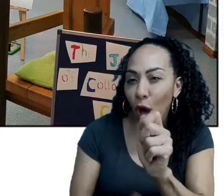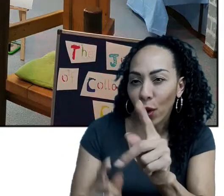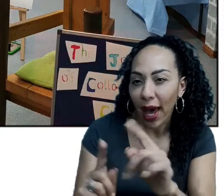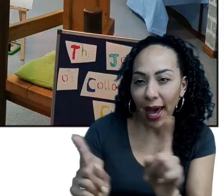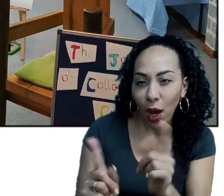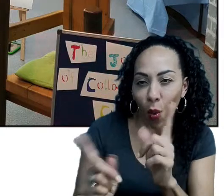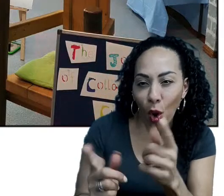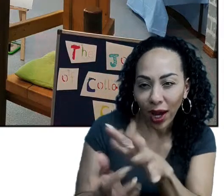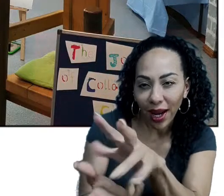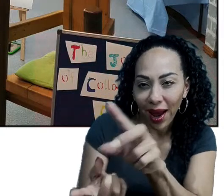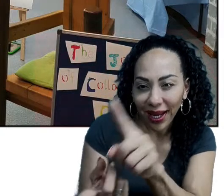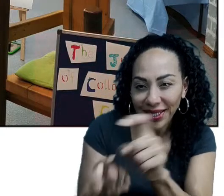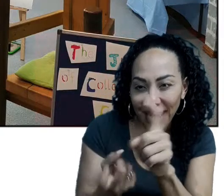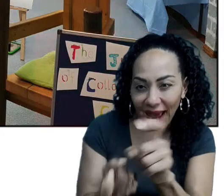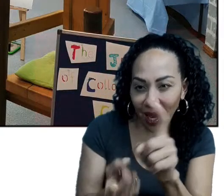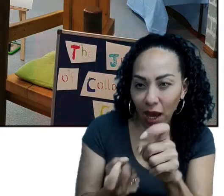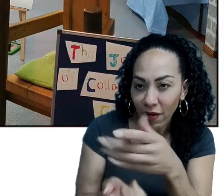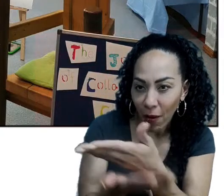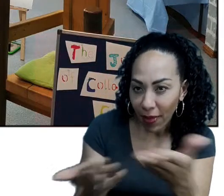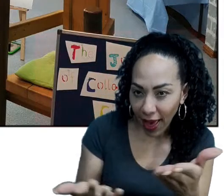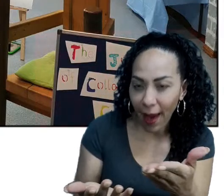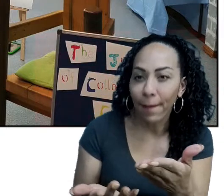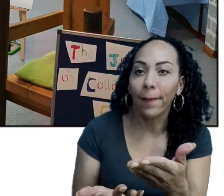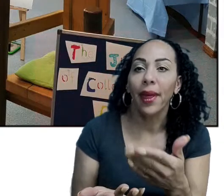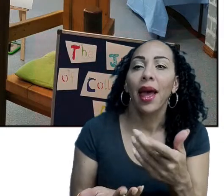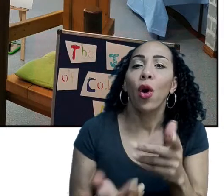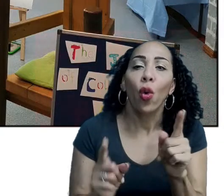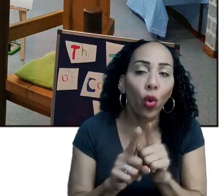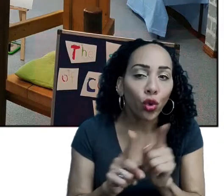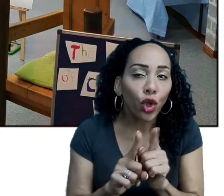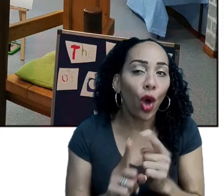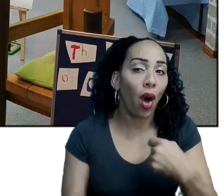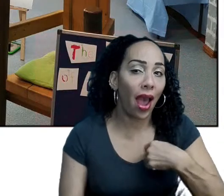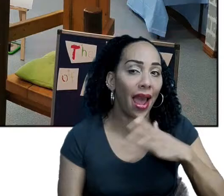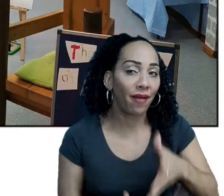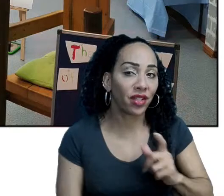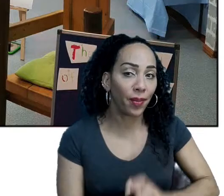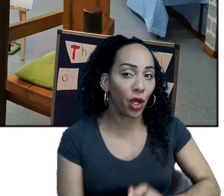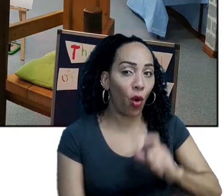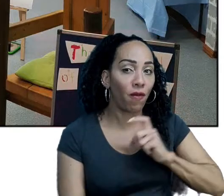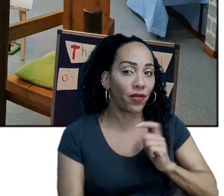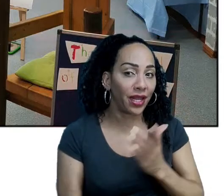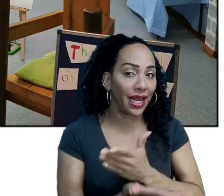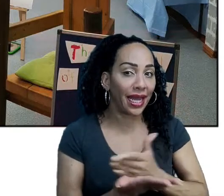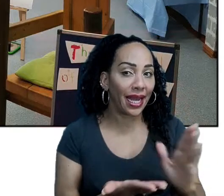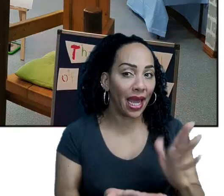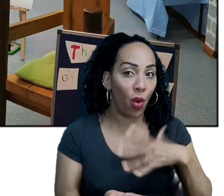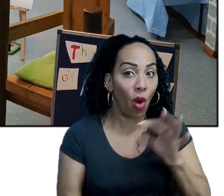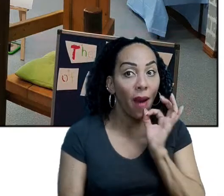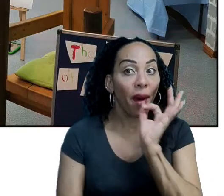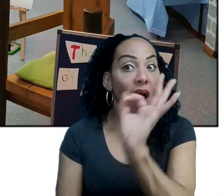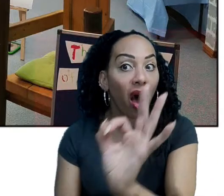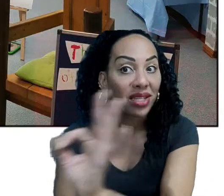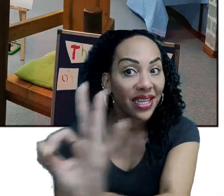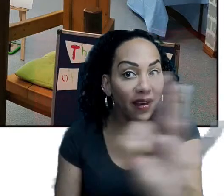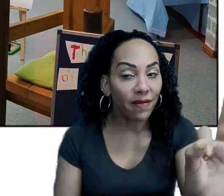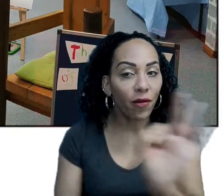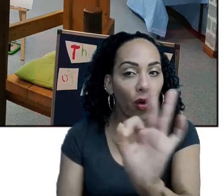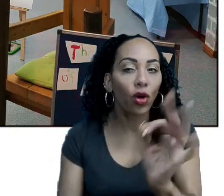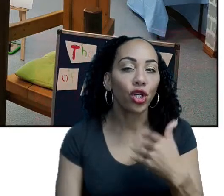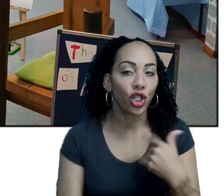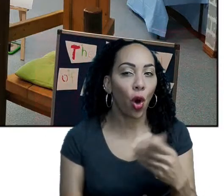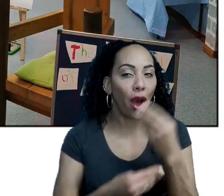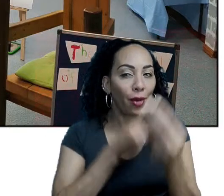you need to be confident and clear in what you're doing. So I'm going to give an example that we did. I